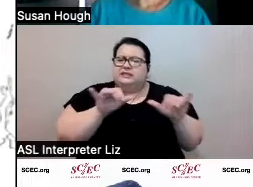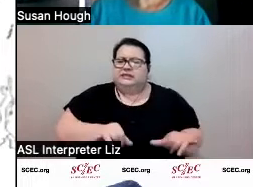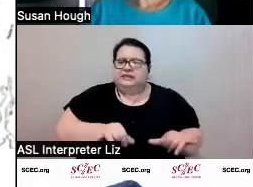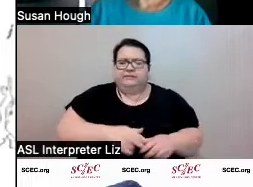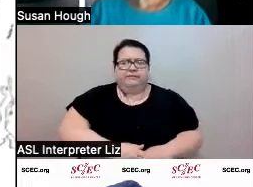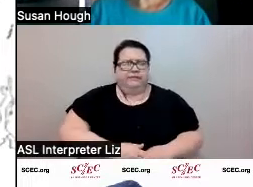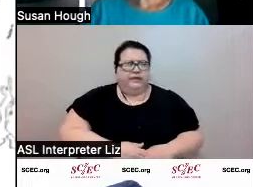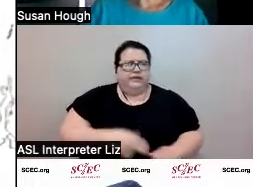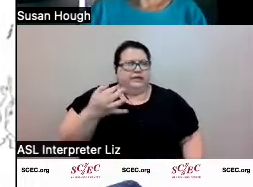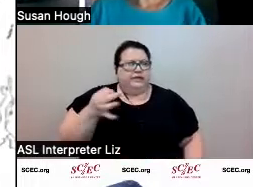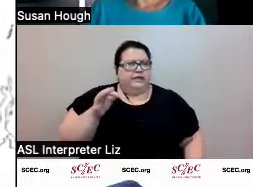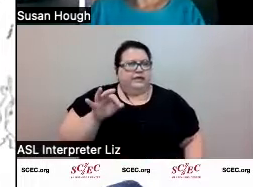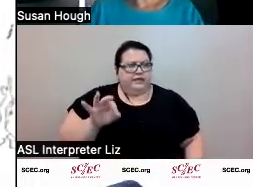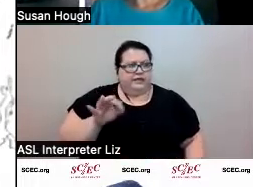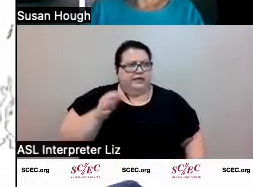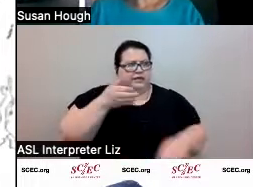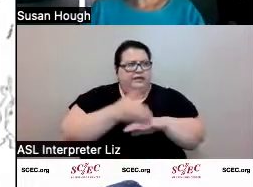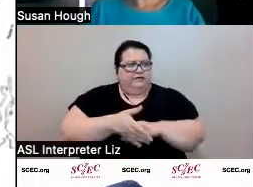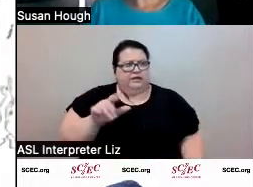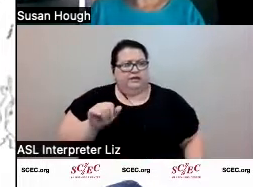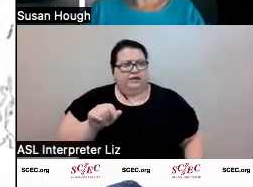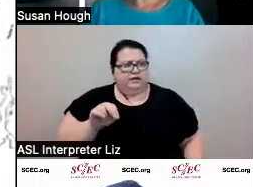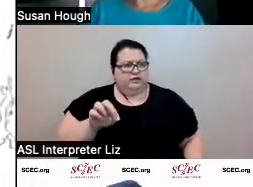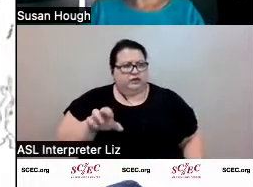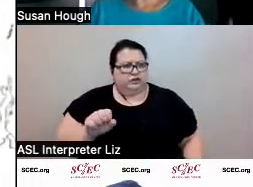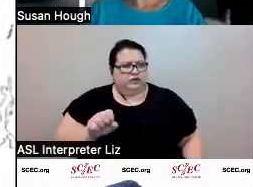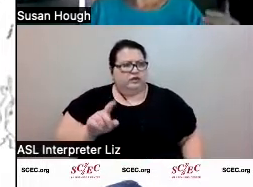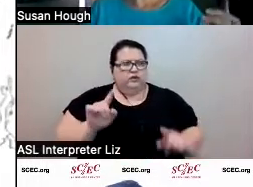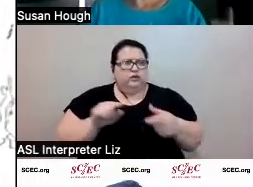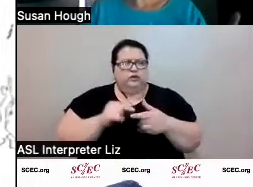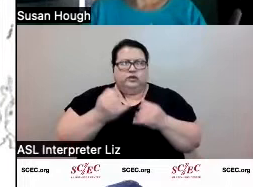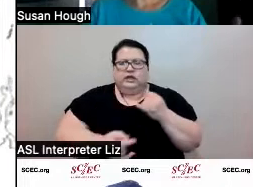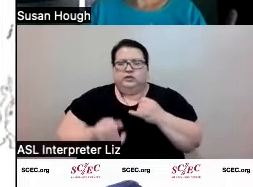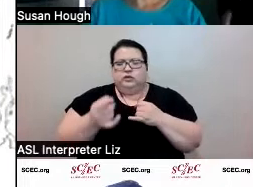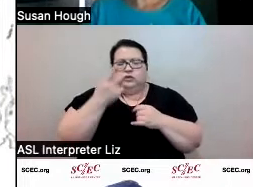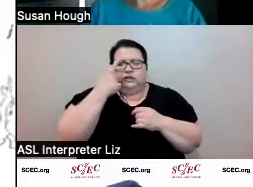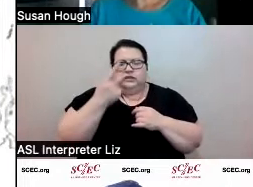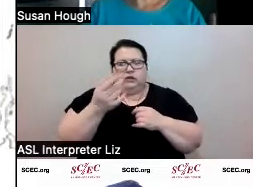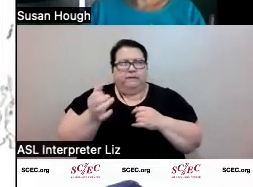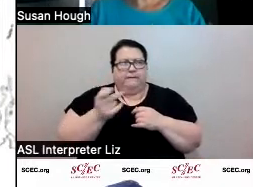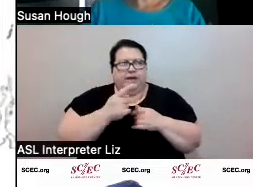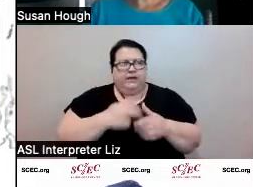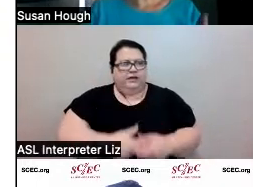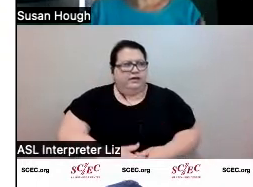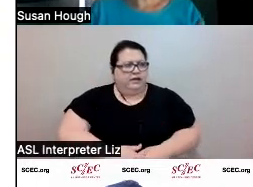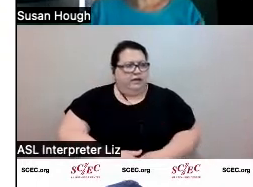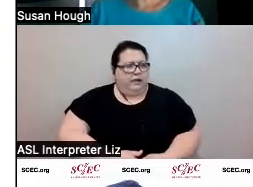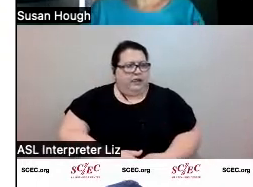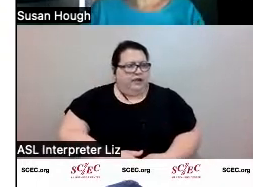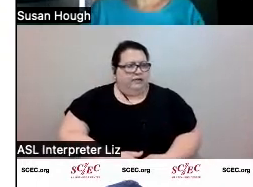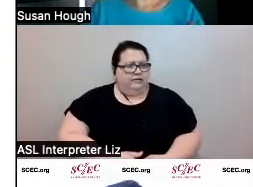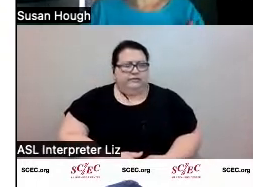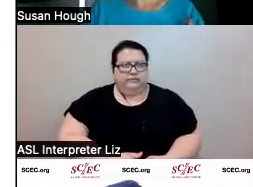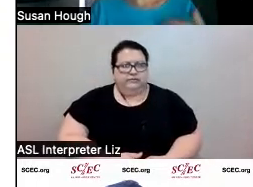in 1999, so that was after Landers. If we can go to the last slide, you can go back and